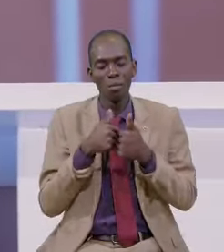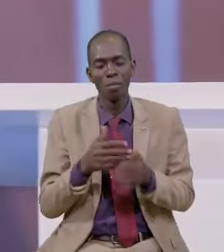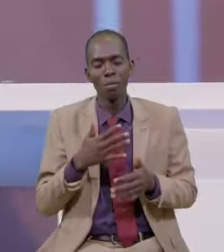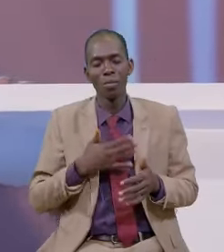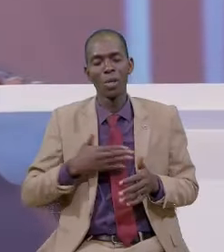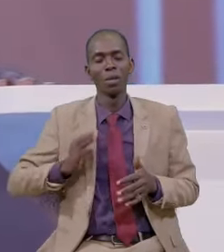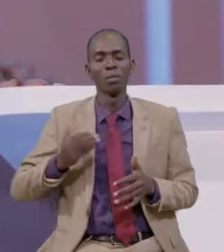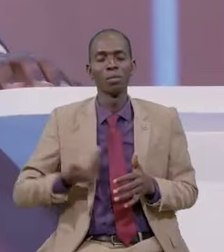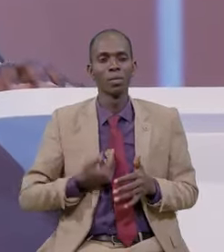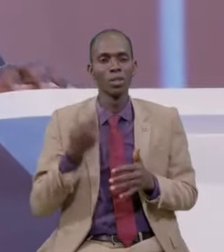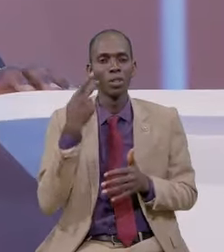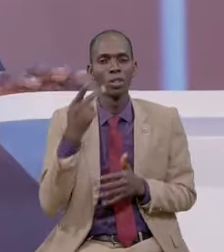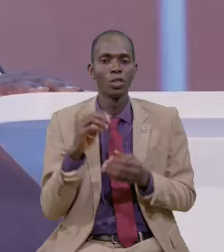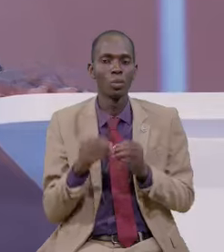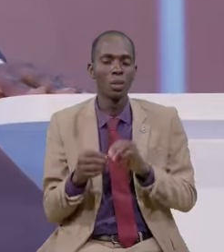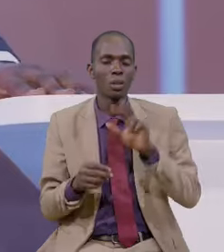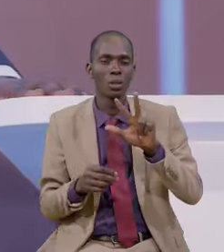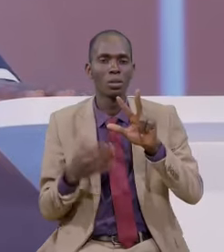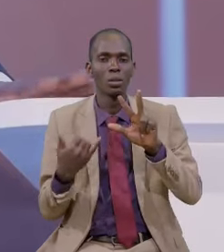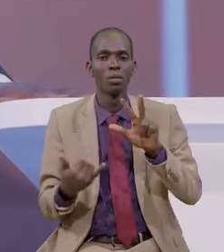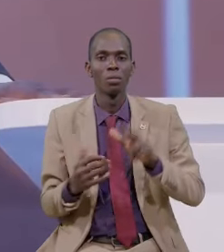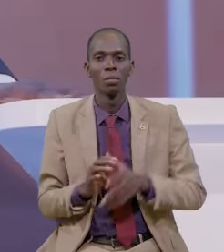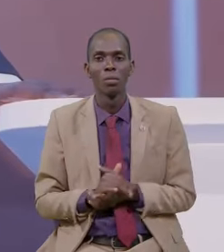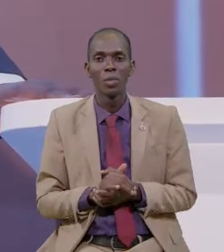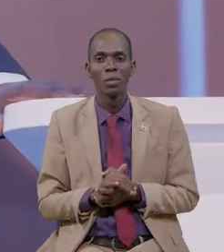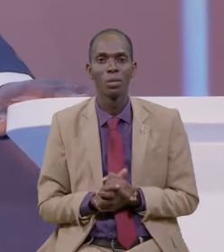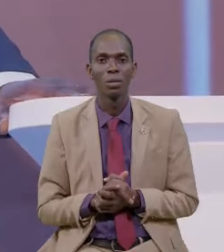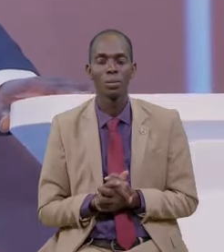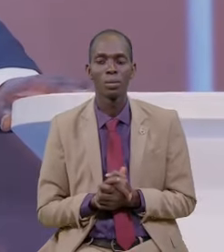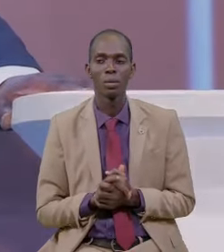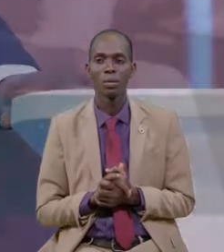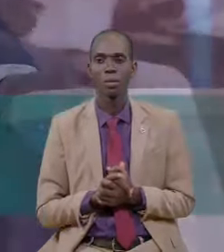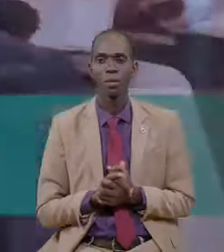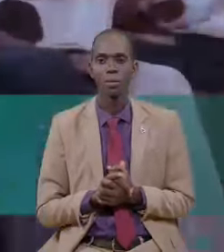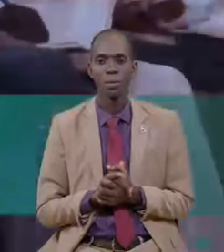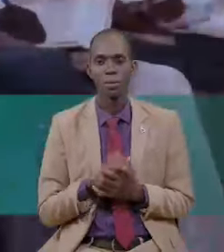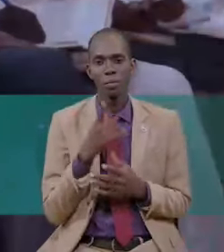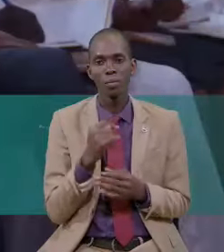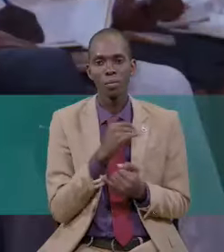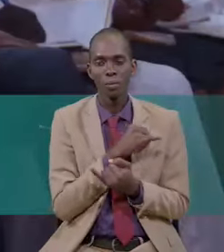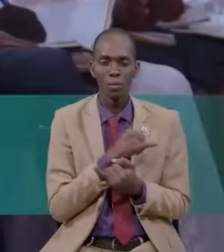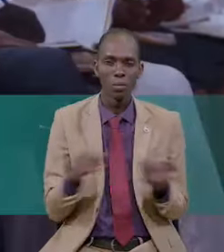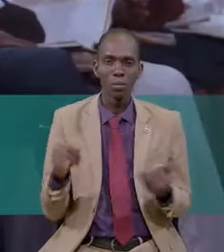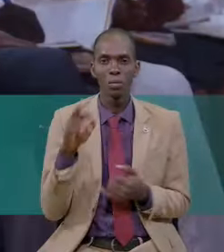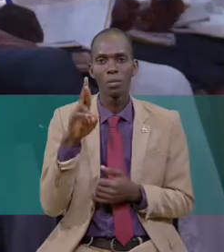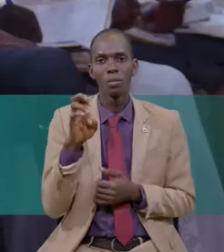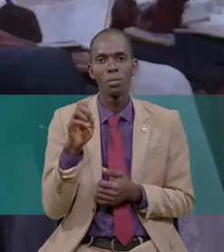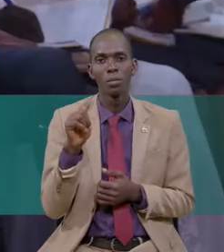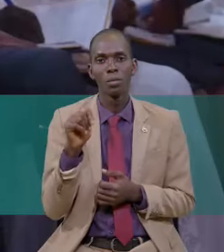at number three here. Number three, the final retribution of